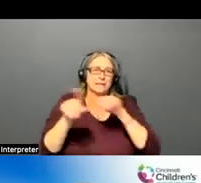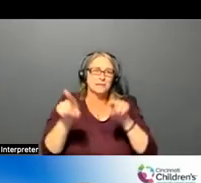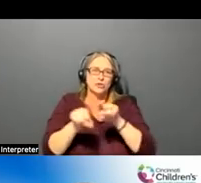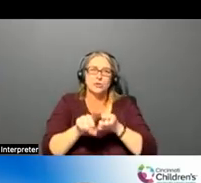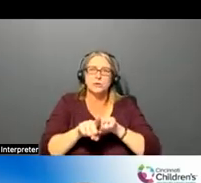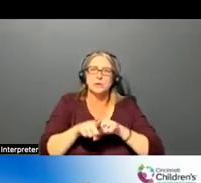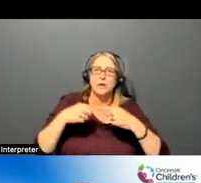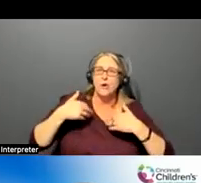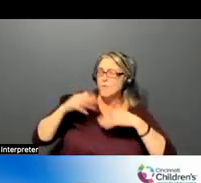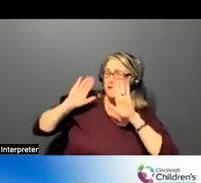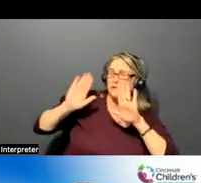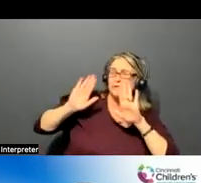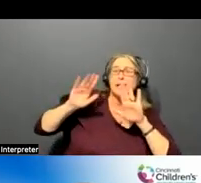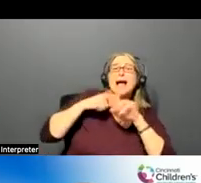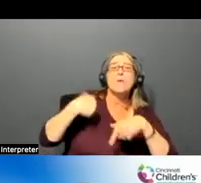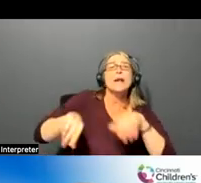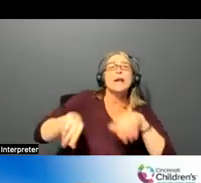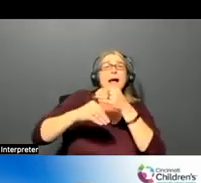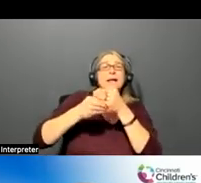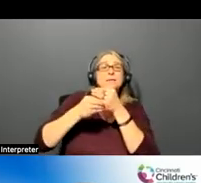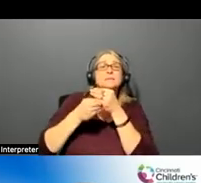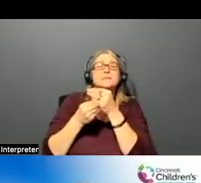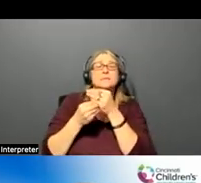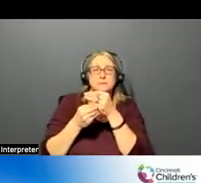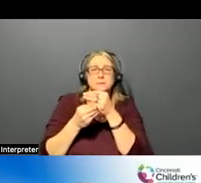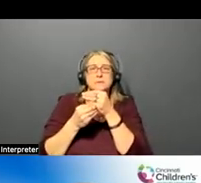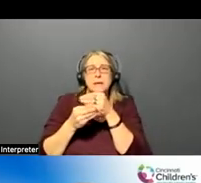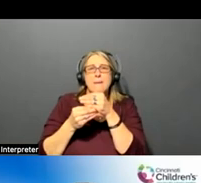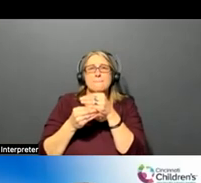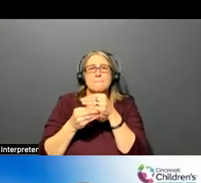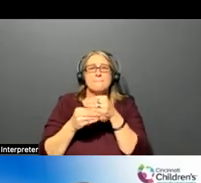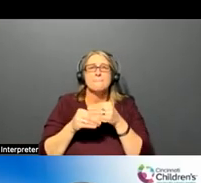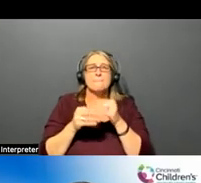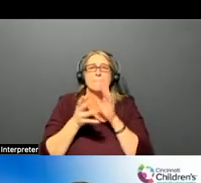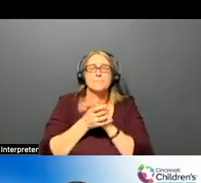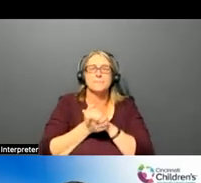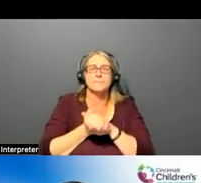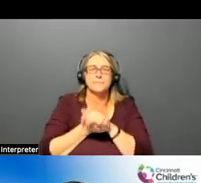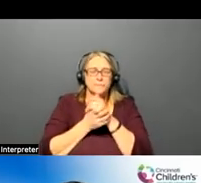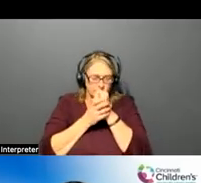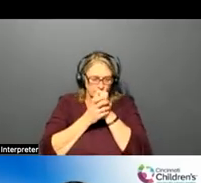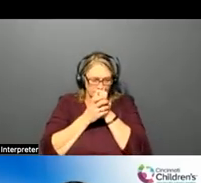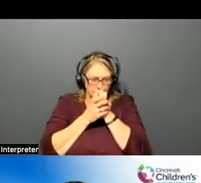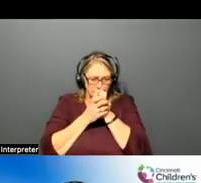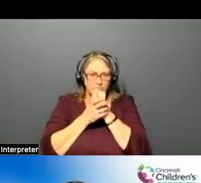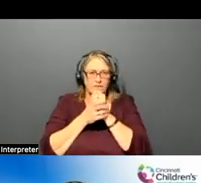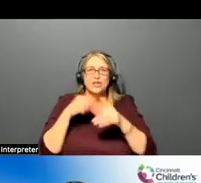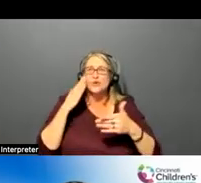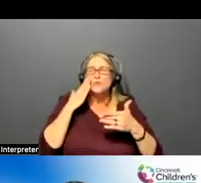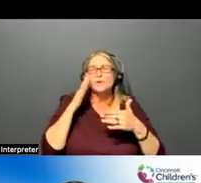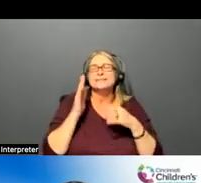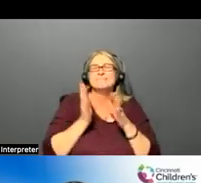That's great. I would also say that, you know, when we talk